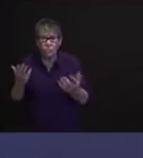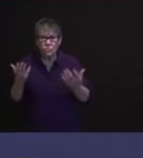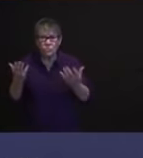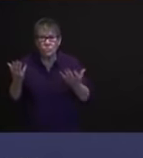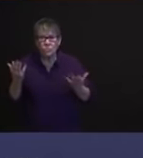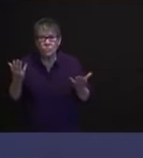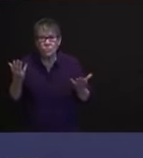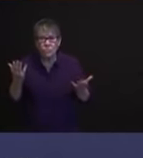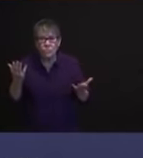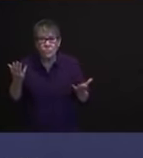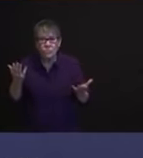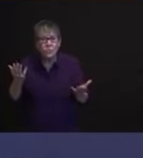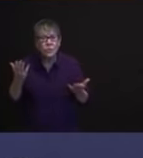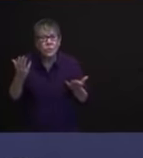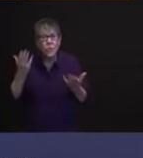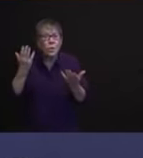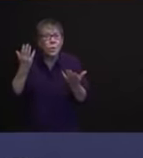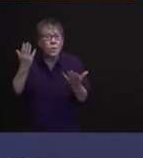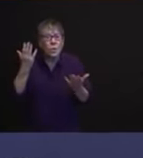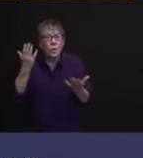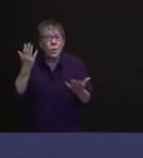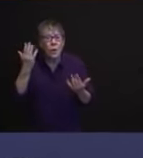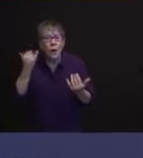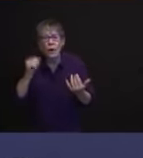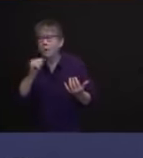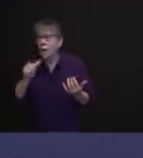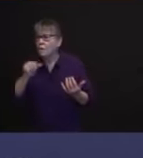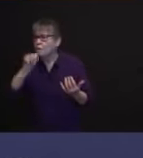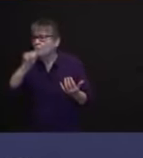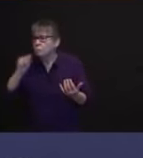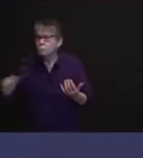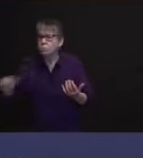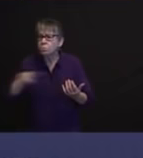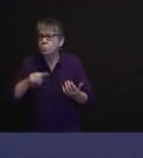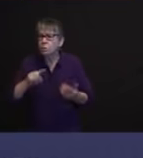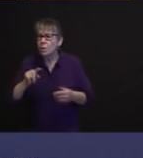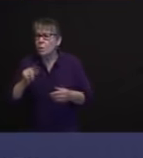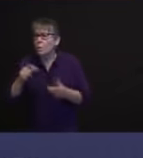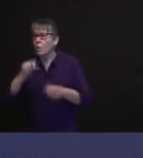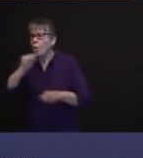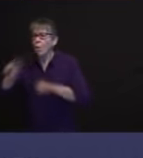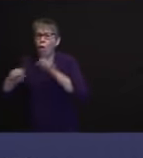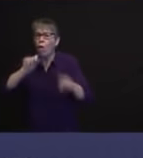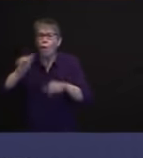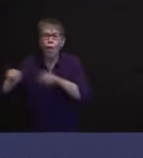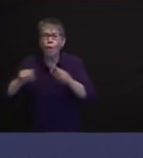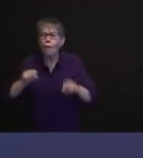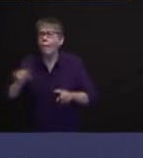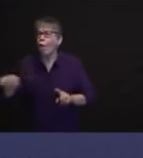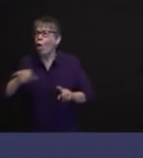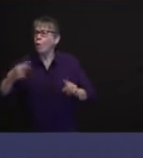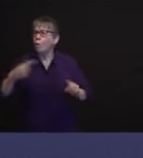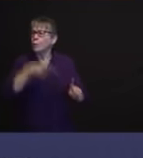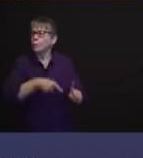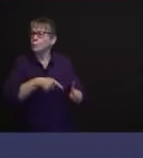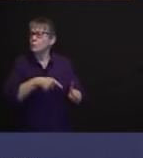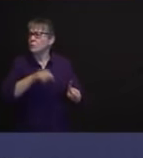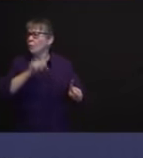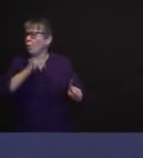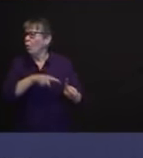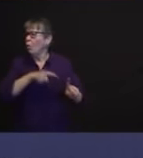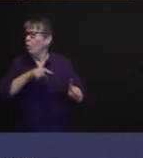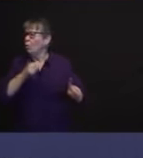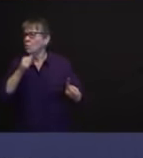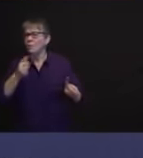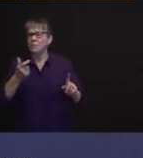neighbor. And that's not what this is about. I think that continues to be the biggest reason, Charlie. Again, hats